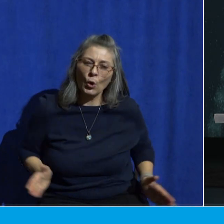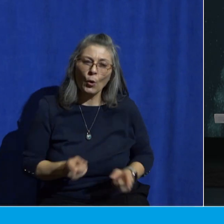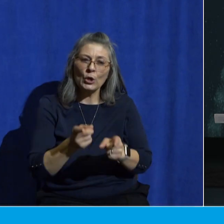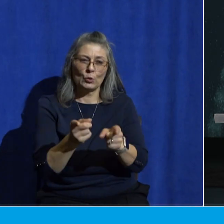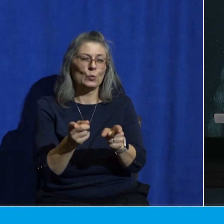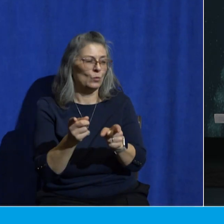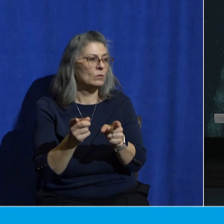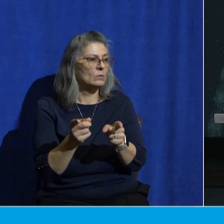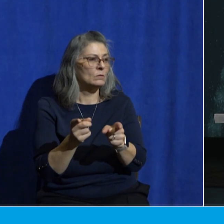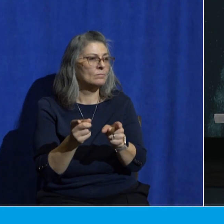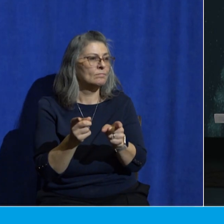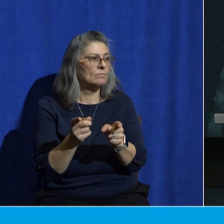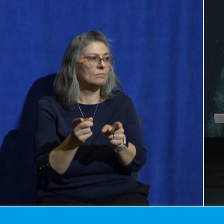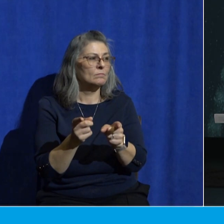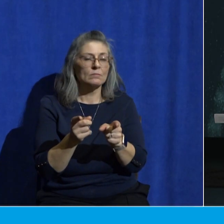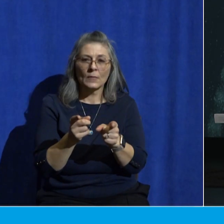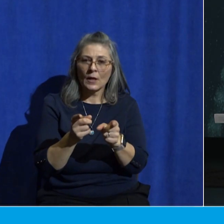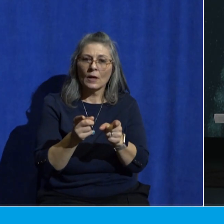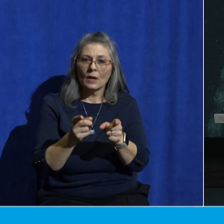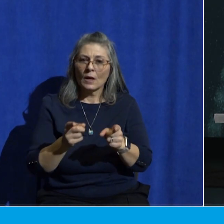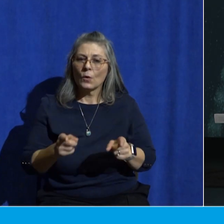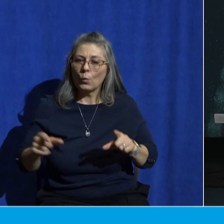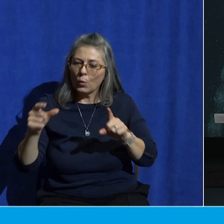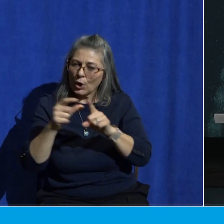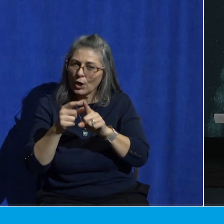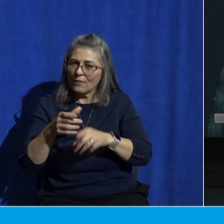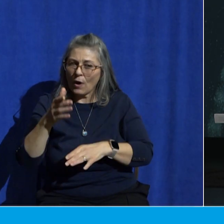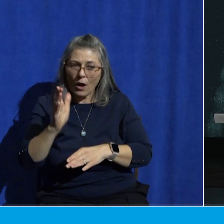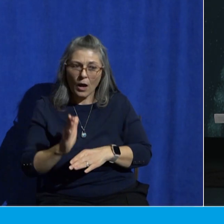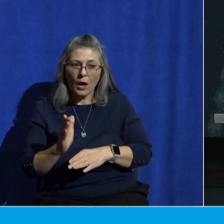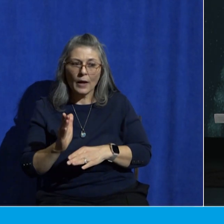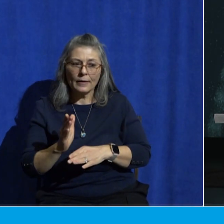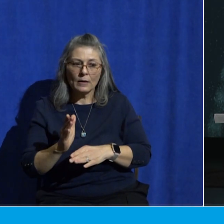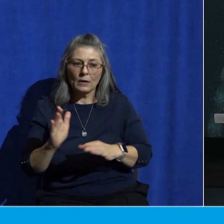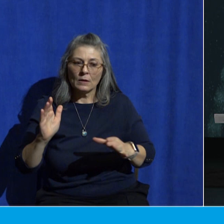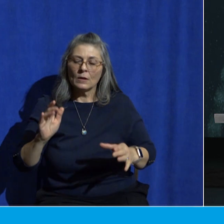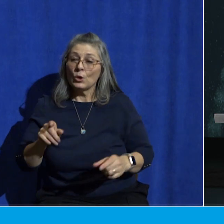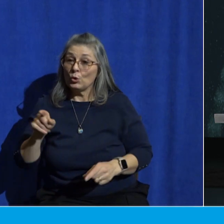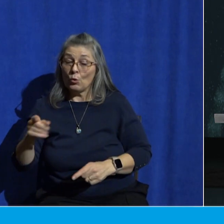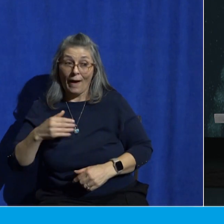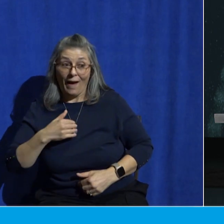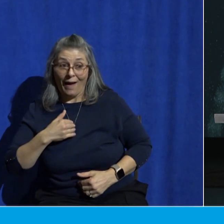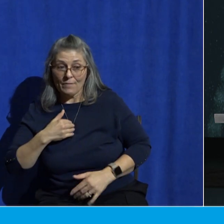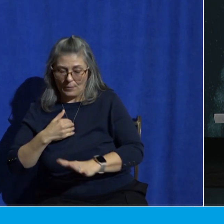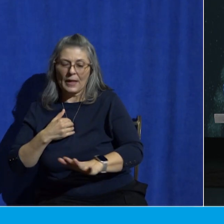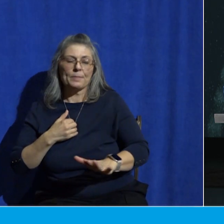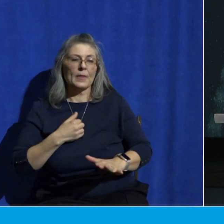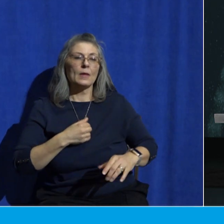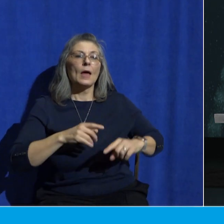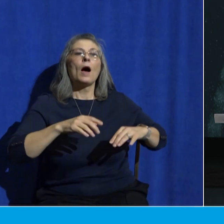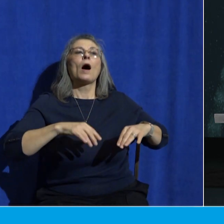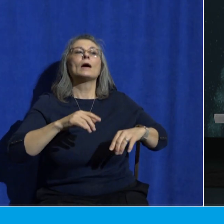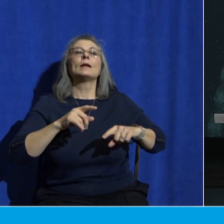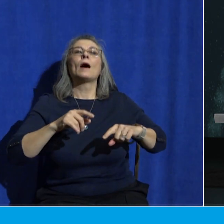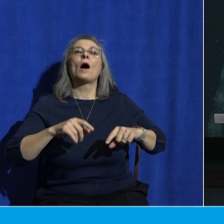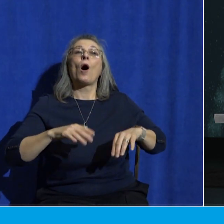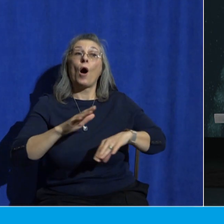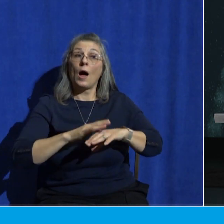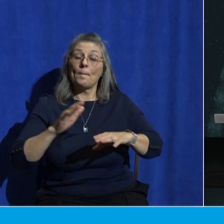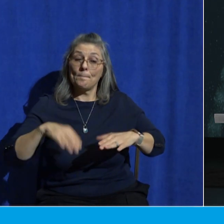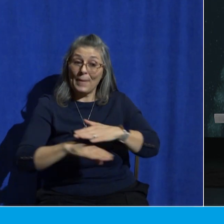God, as you have opinions and convictions about policies and